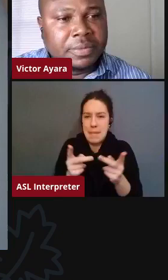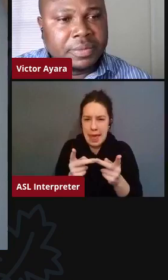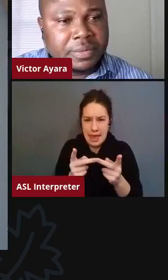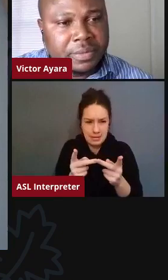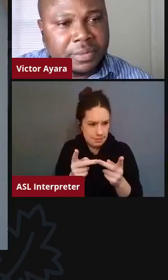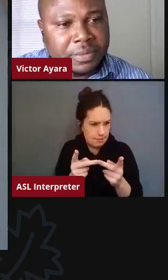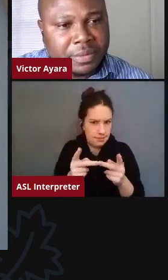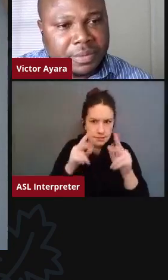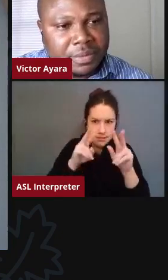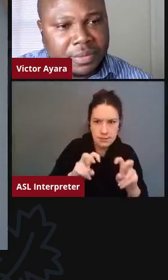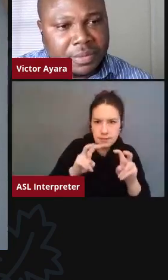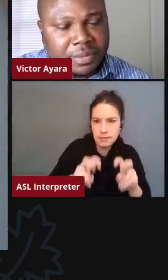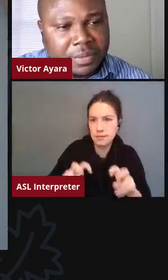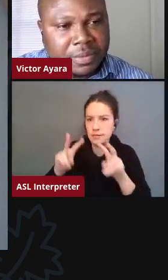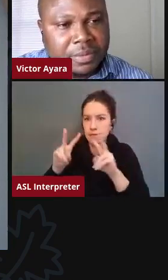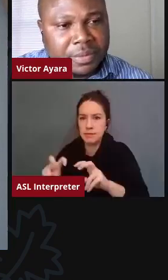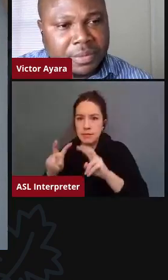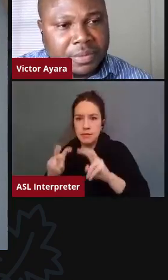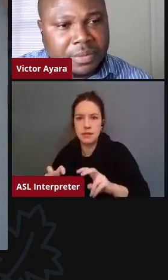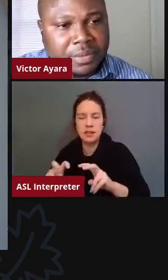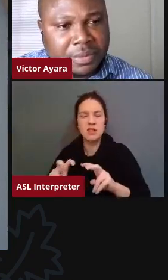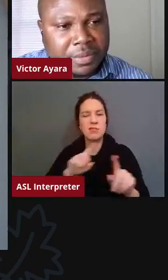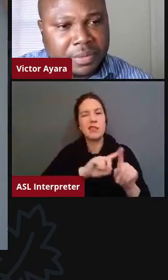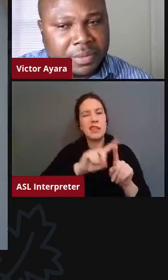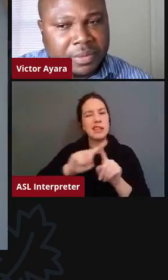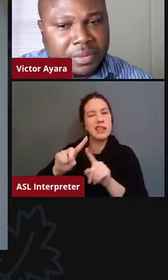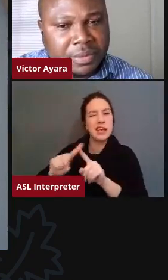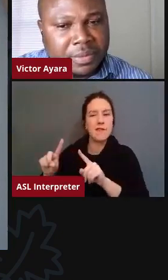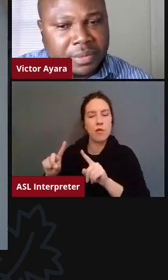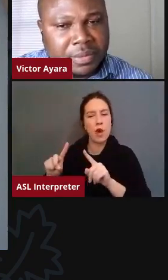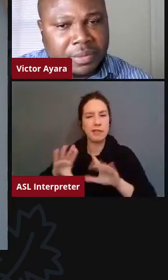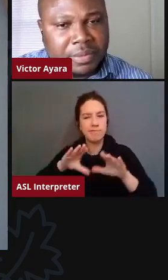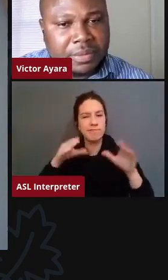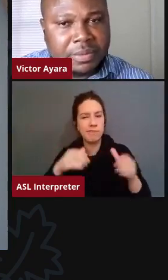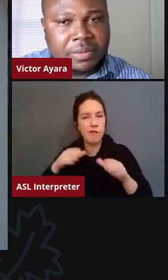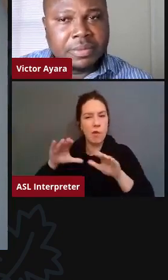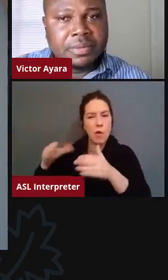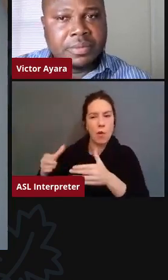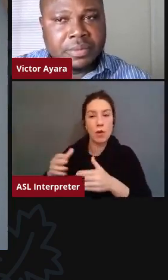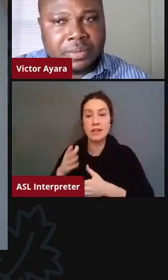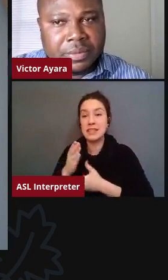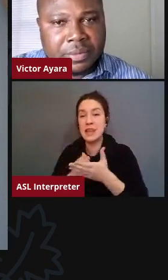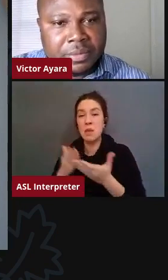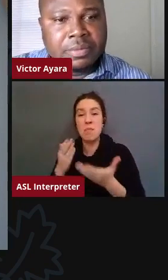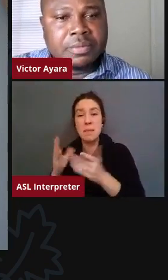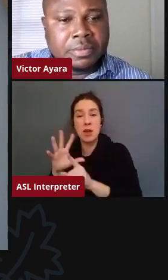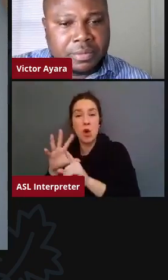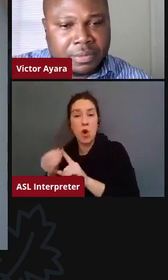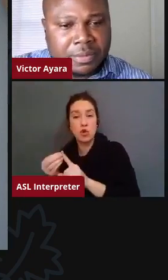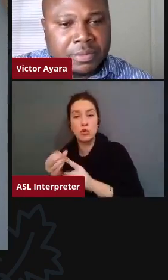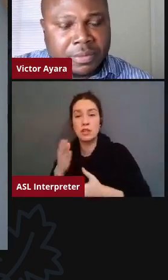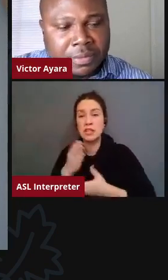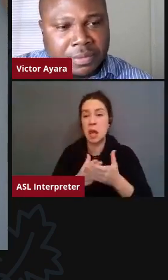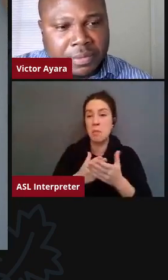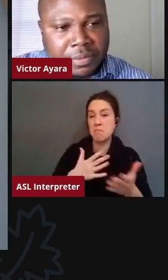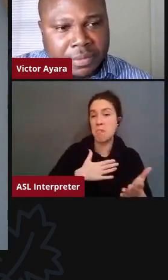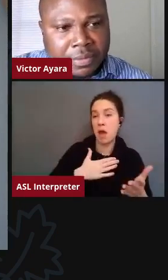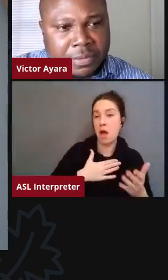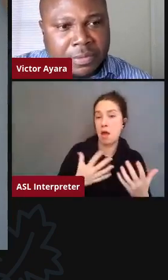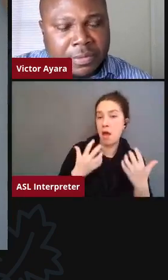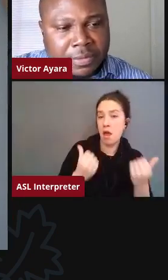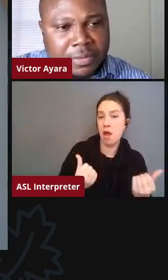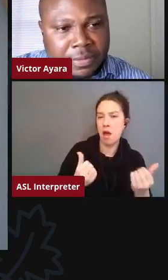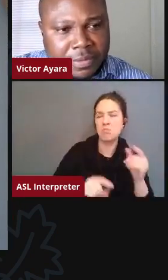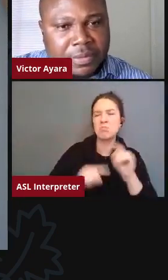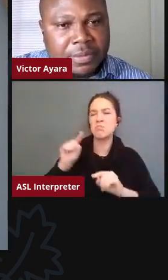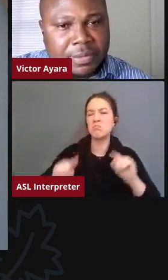sorts of ideas of space, like myself, and there's other people that stand more cultural things of place. So both of those things are geography,